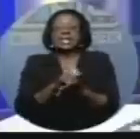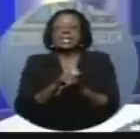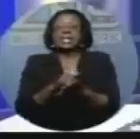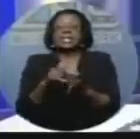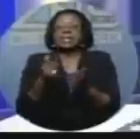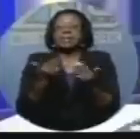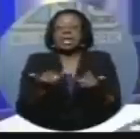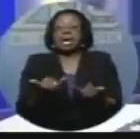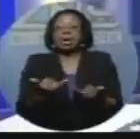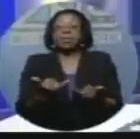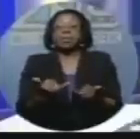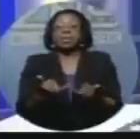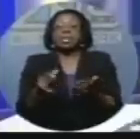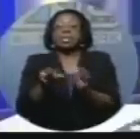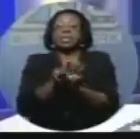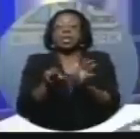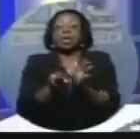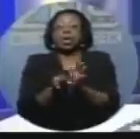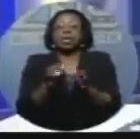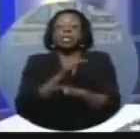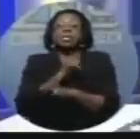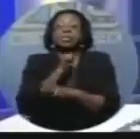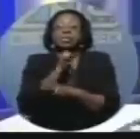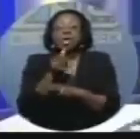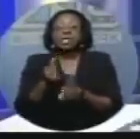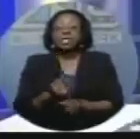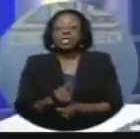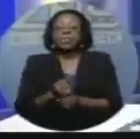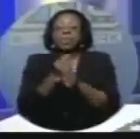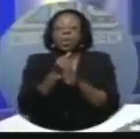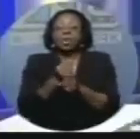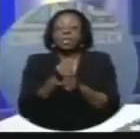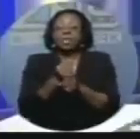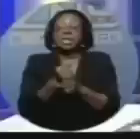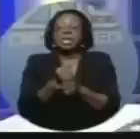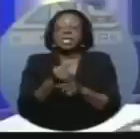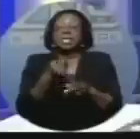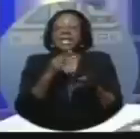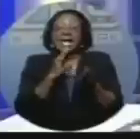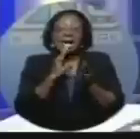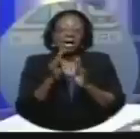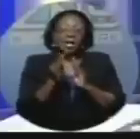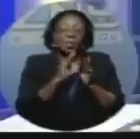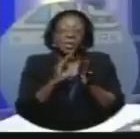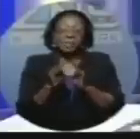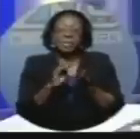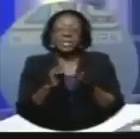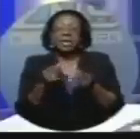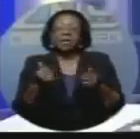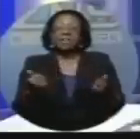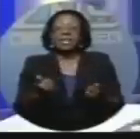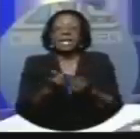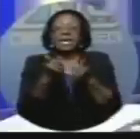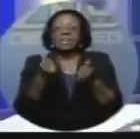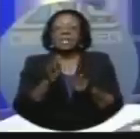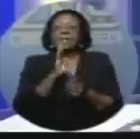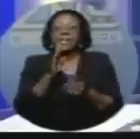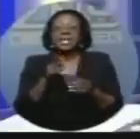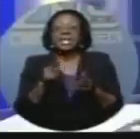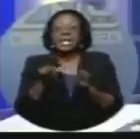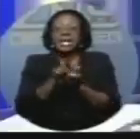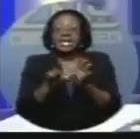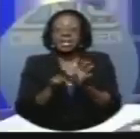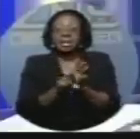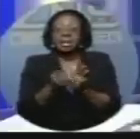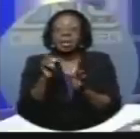gaming legislation does not support the argument of gaming being legal or illegal. Secondly, he says we cannot permit any industry